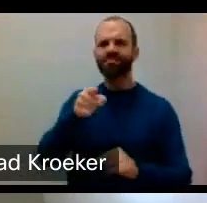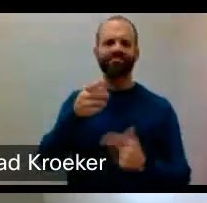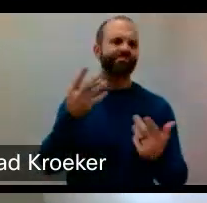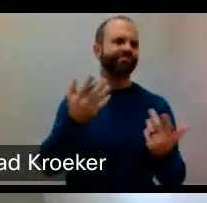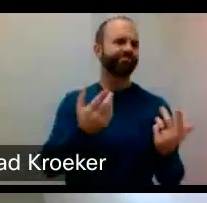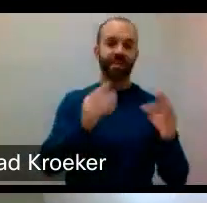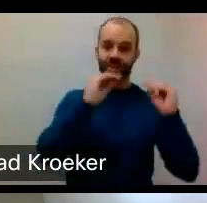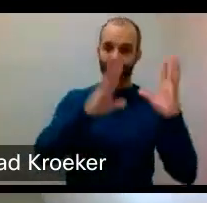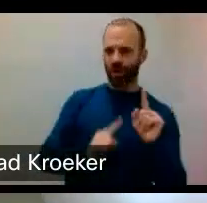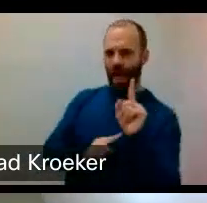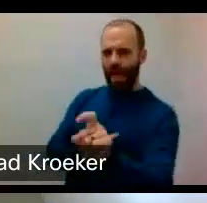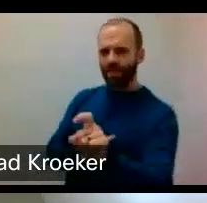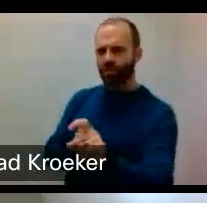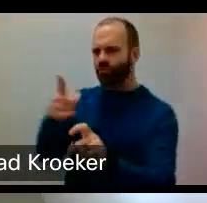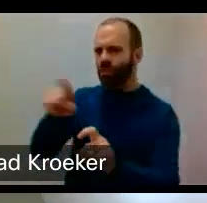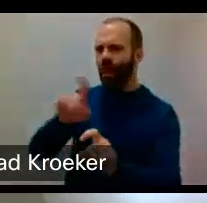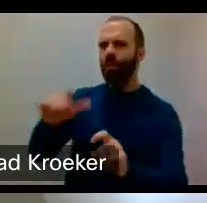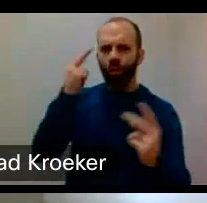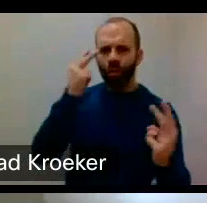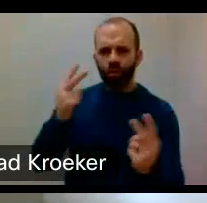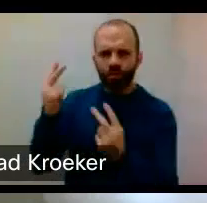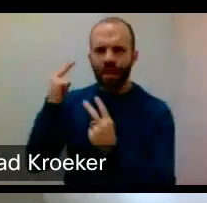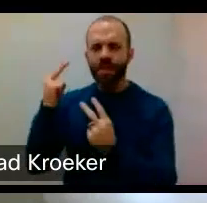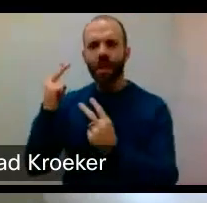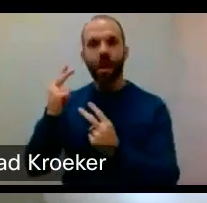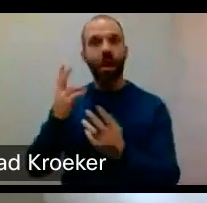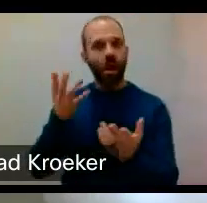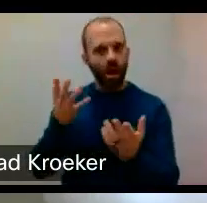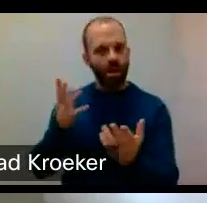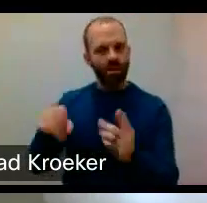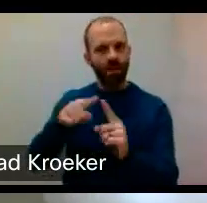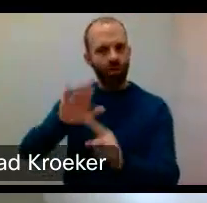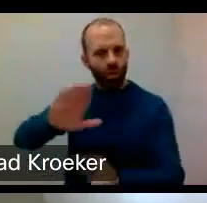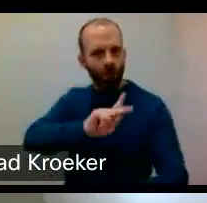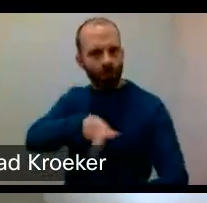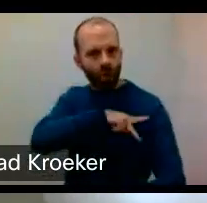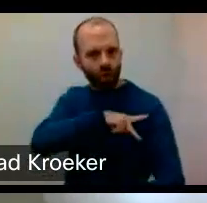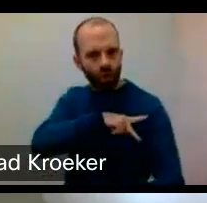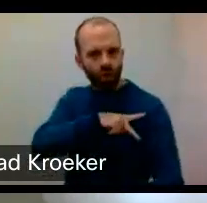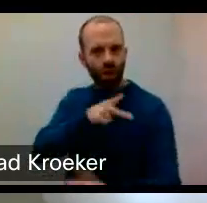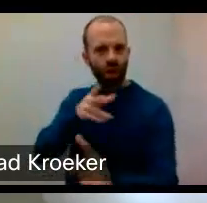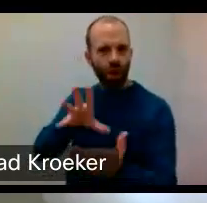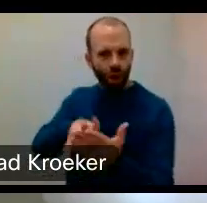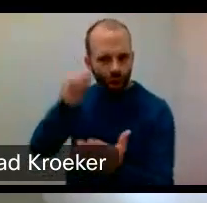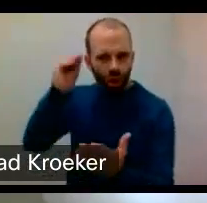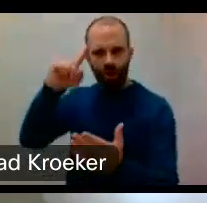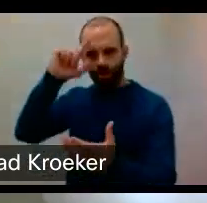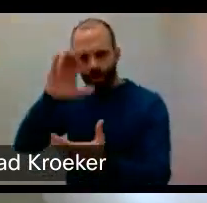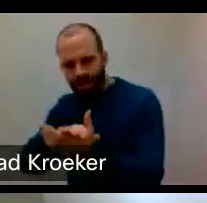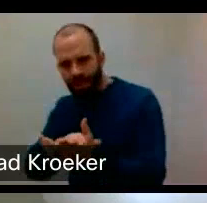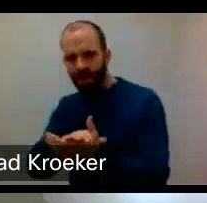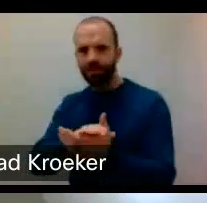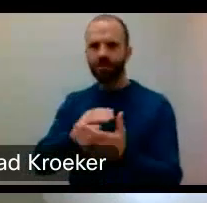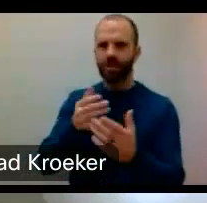something, they really want to know how it has impacted you, your learning, your beliefs, your